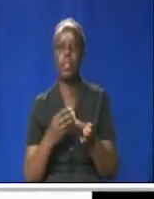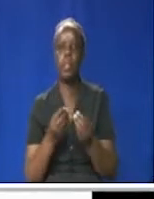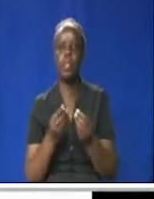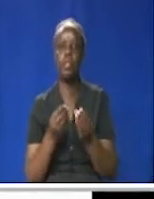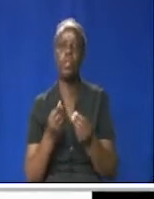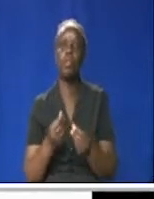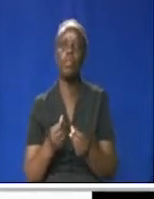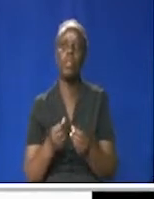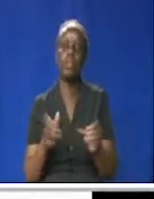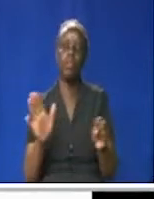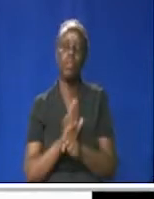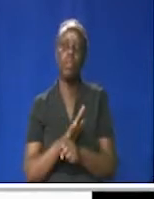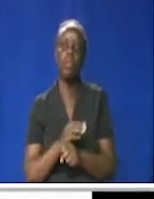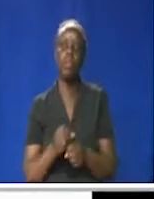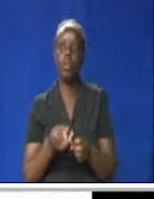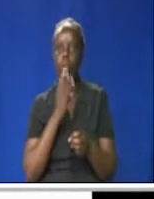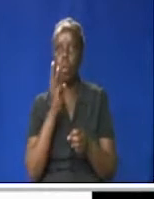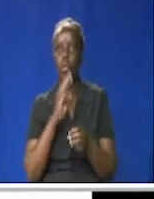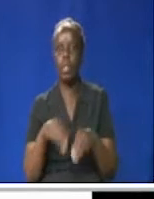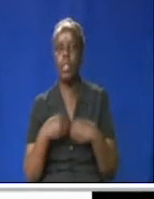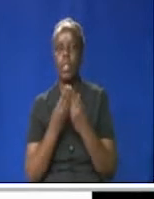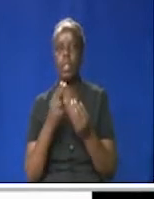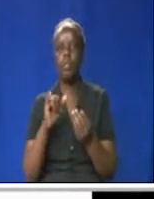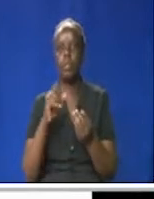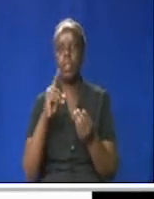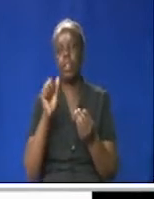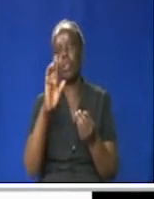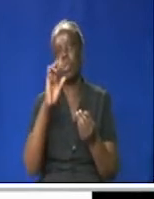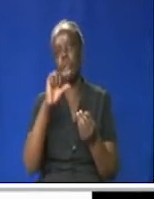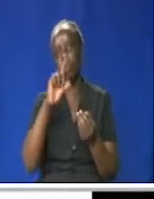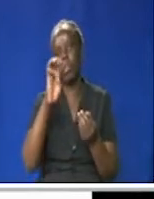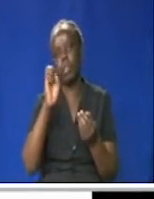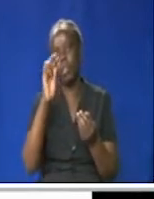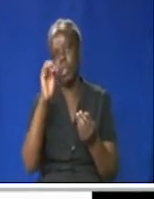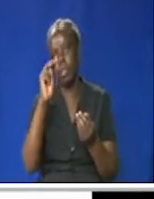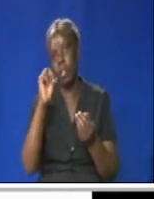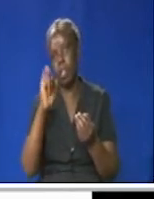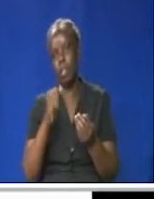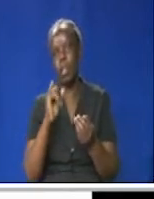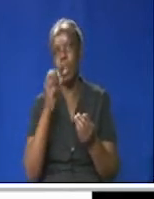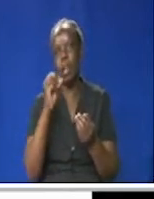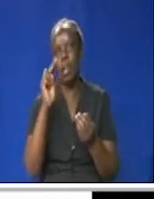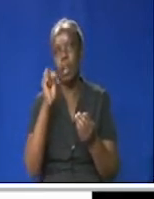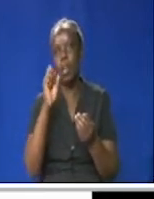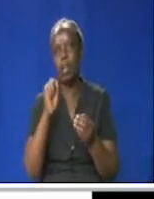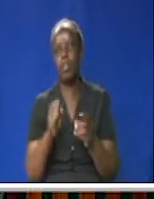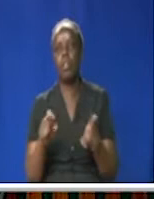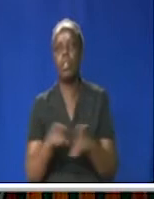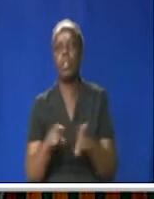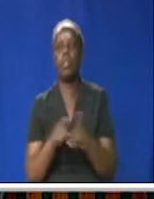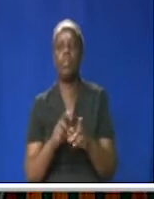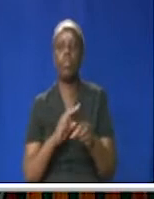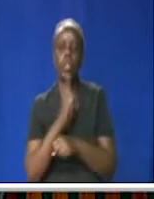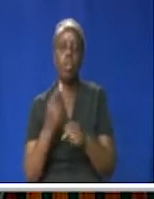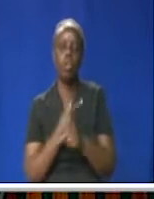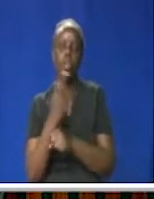produce hydrogen ions as the only positively charged ion. Meaning, if it